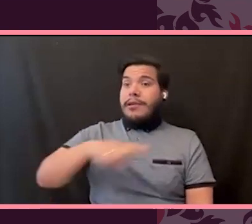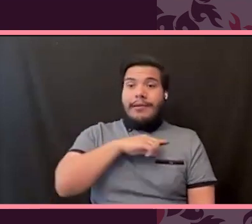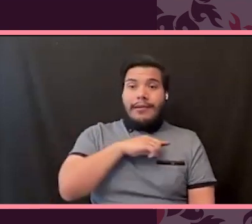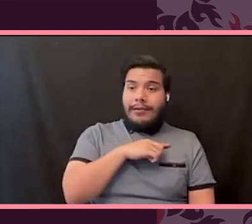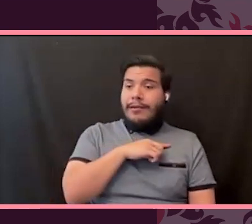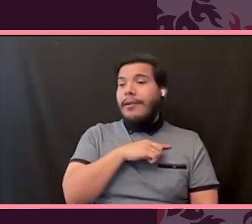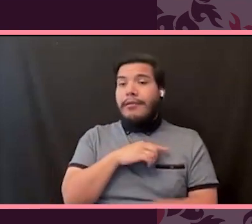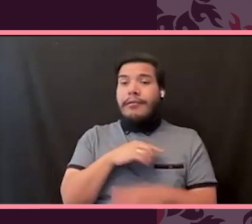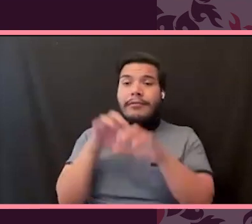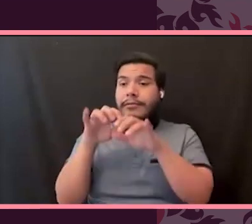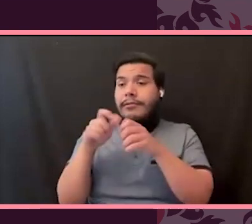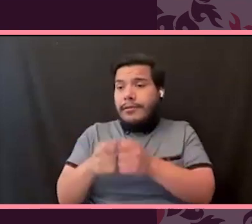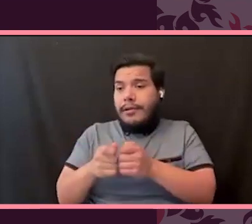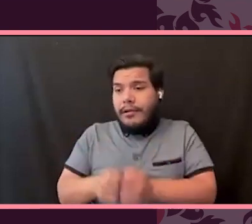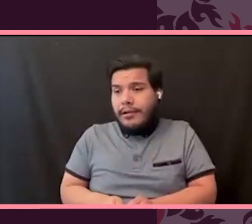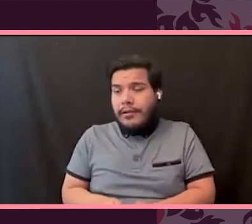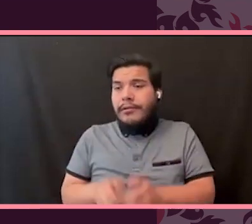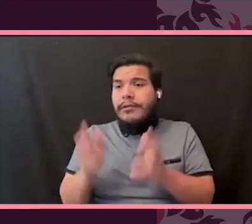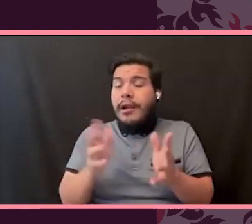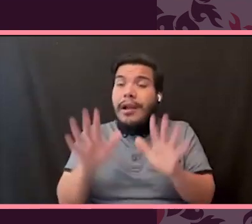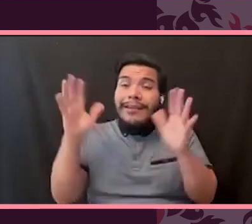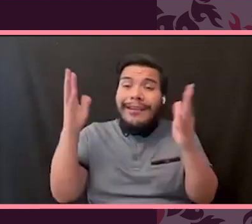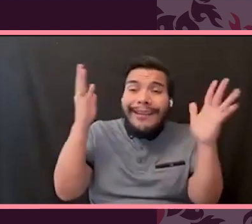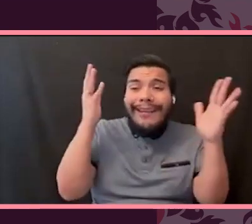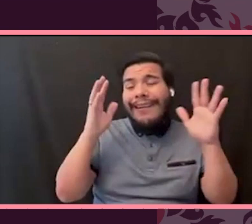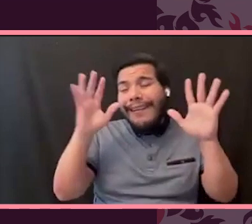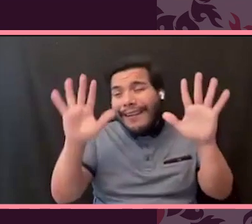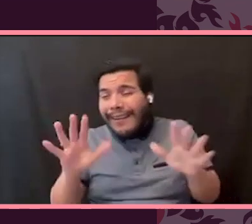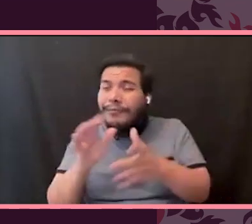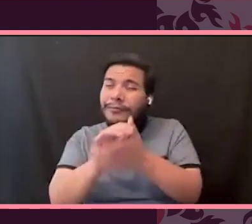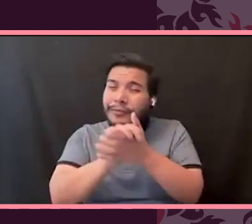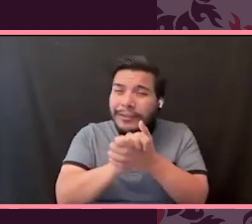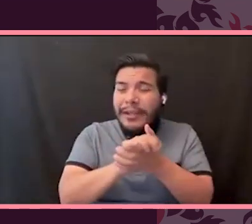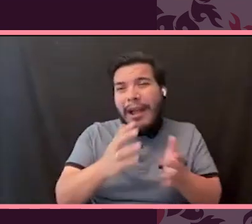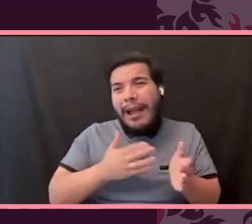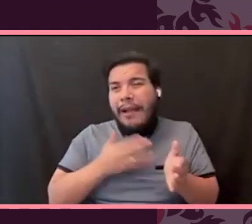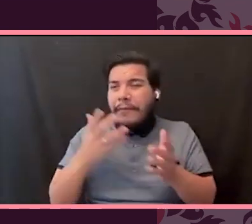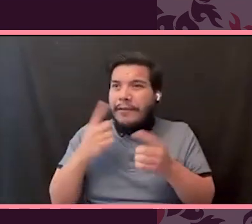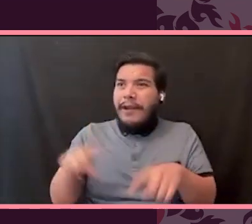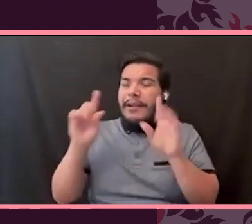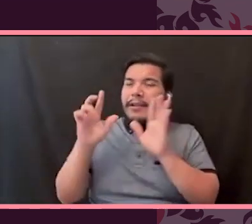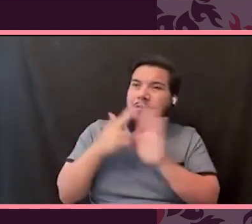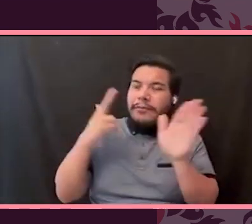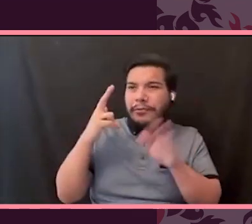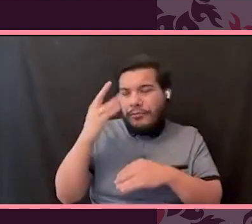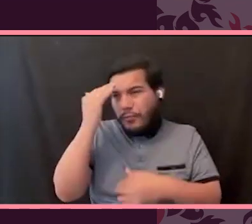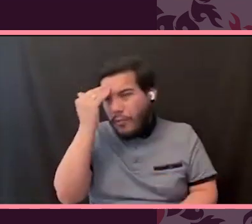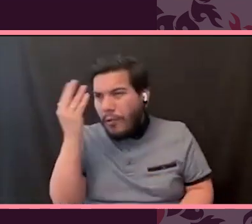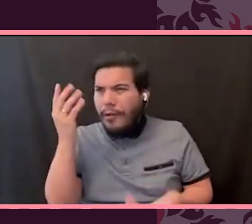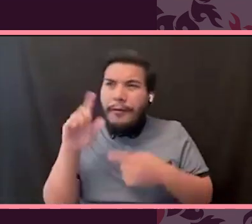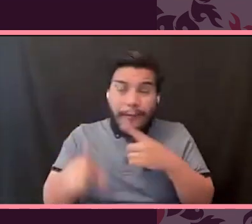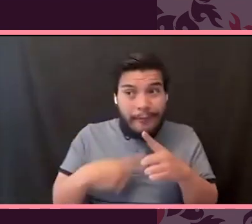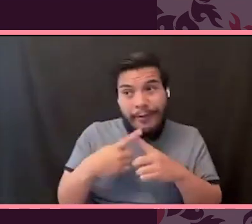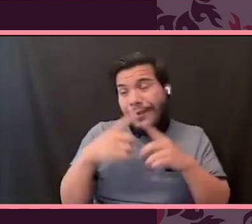chat not thinking about it, like, awesome, congratulations, I'm so happy you got that information. When are we having